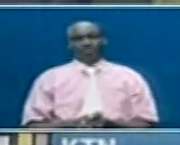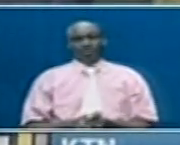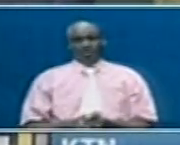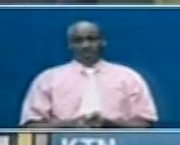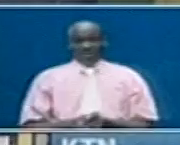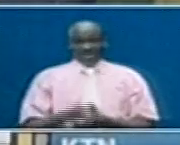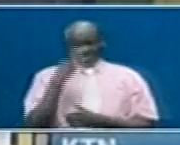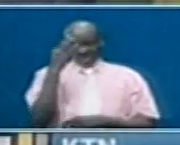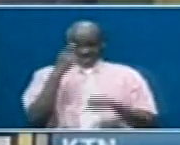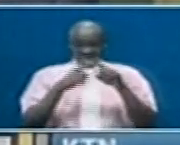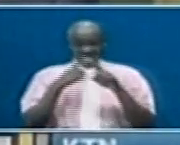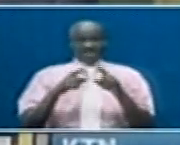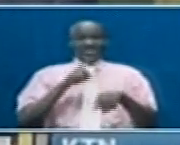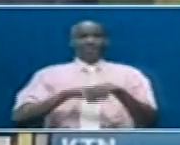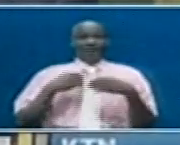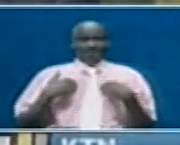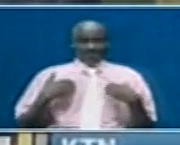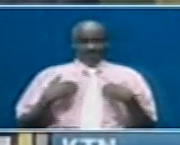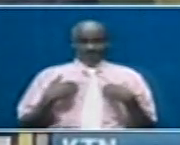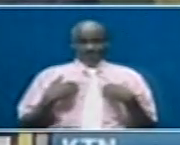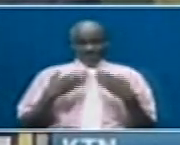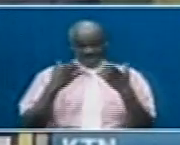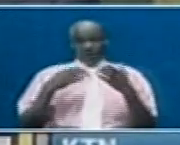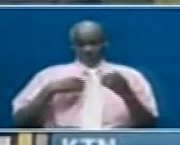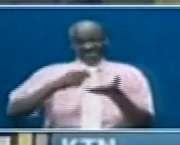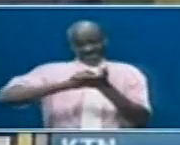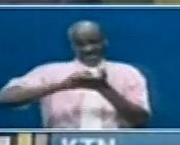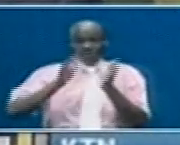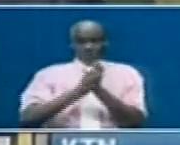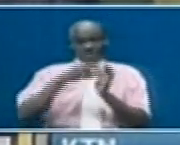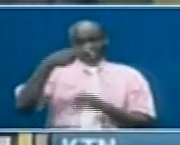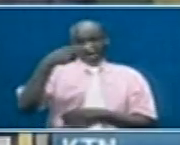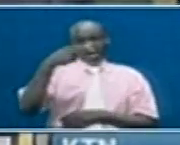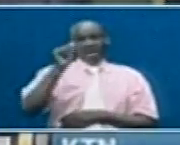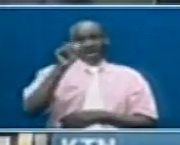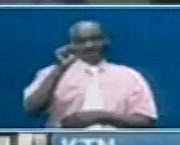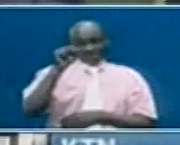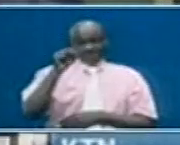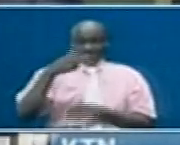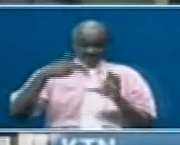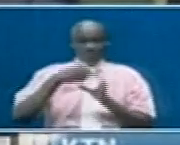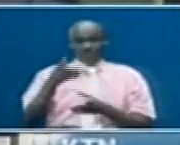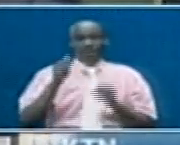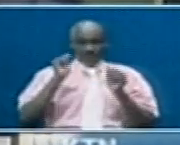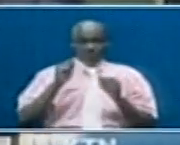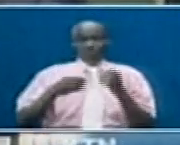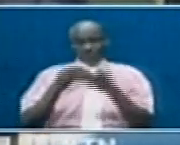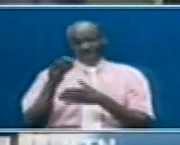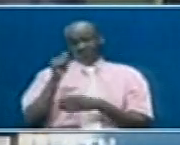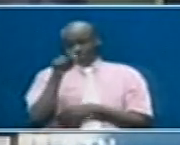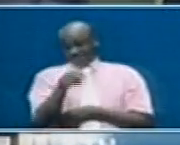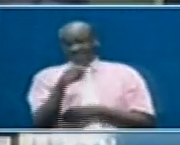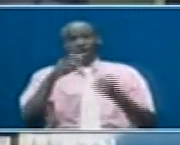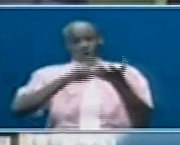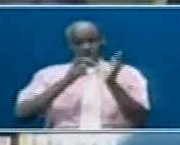Over the three-year contract period that we're now signing with Haas Petroleum, we plan to procure, under this